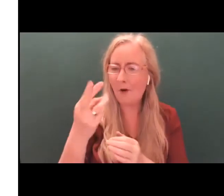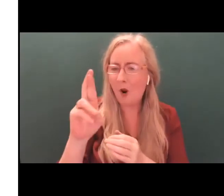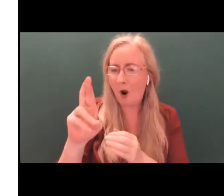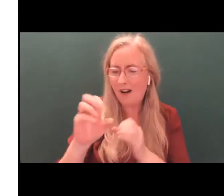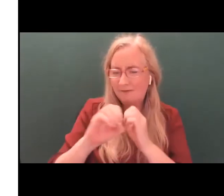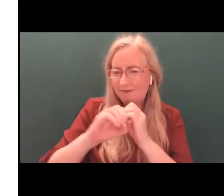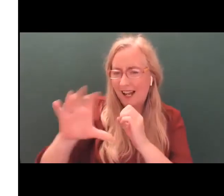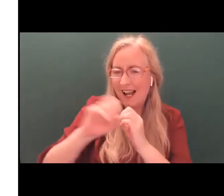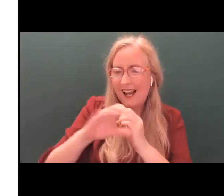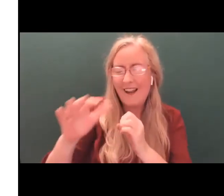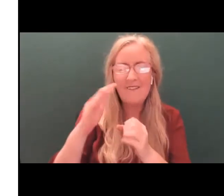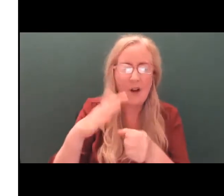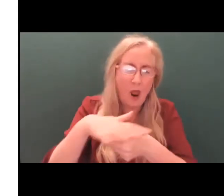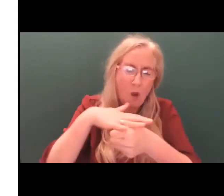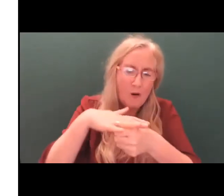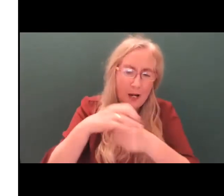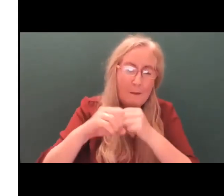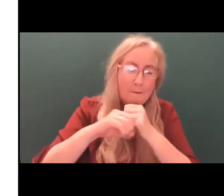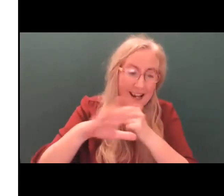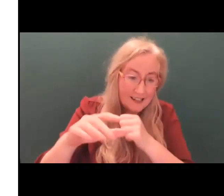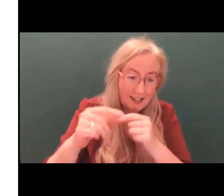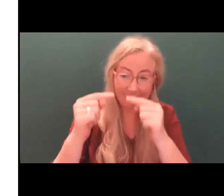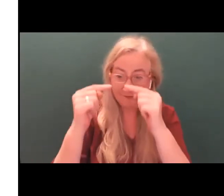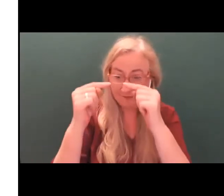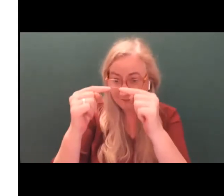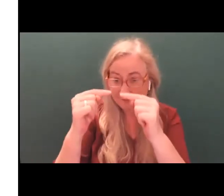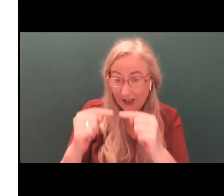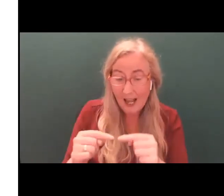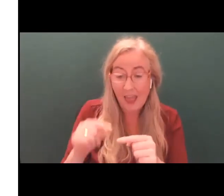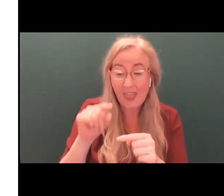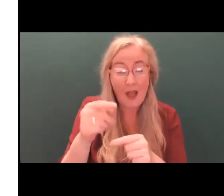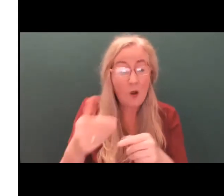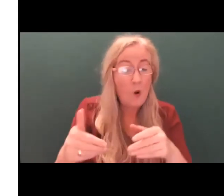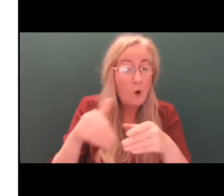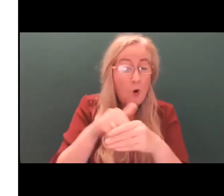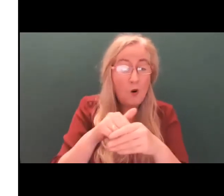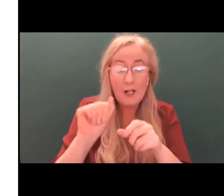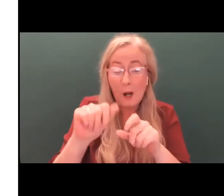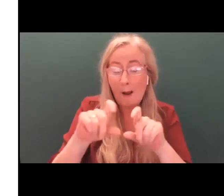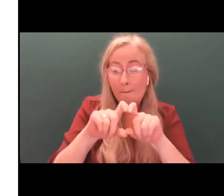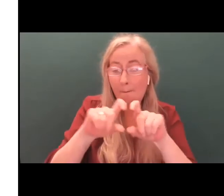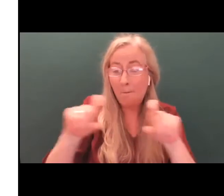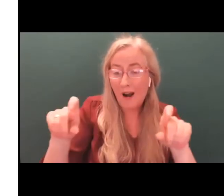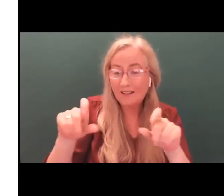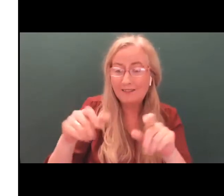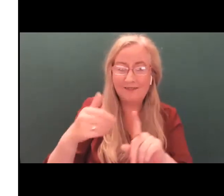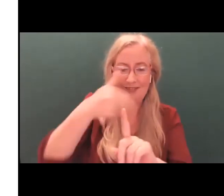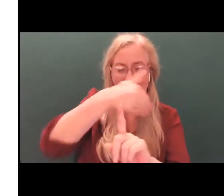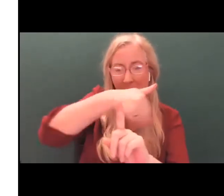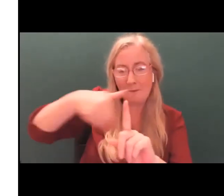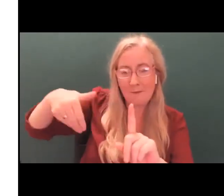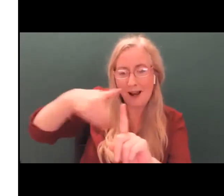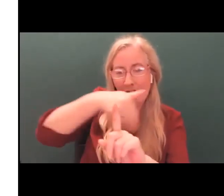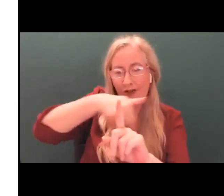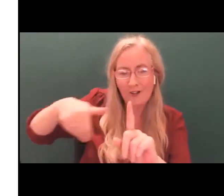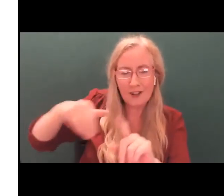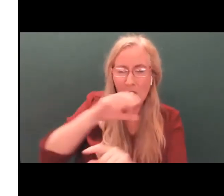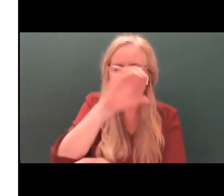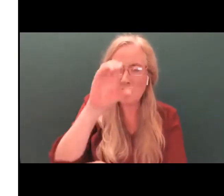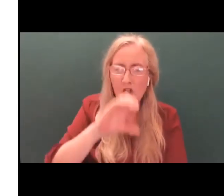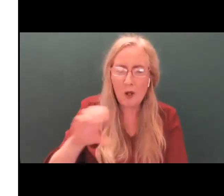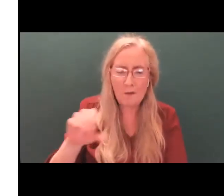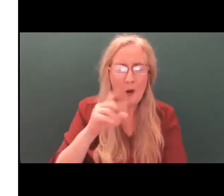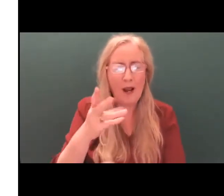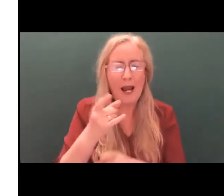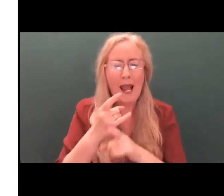to local media, and items that might include a branded Zoom background. And these are all designed to help you